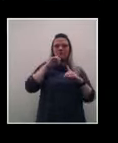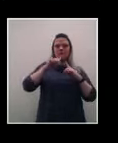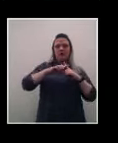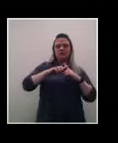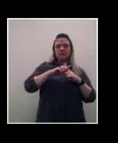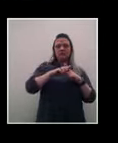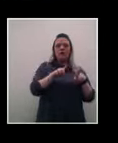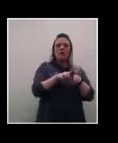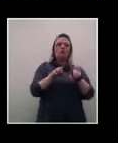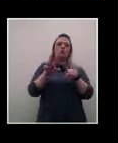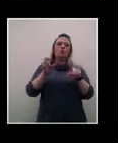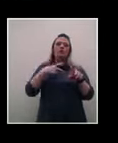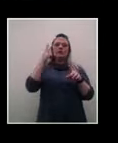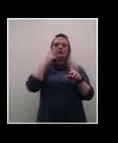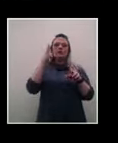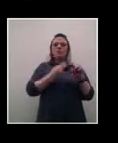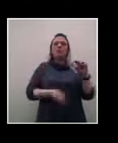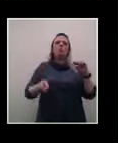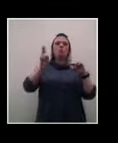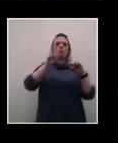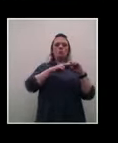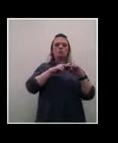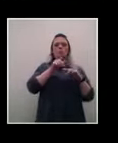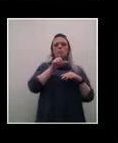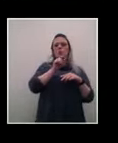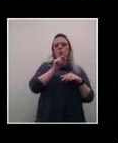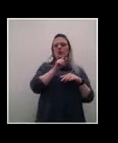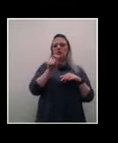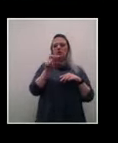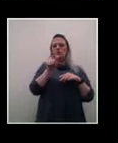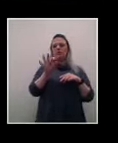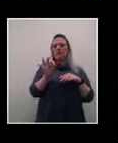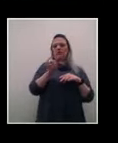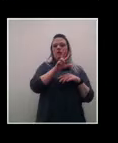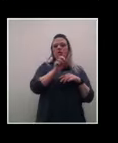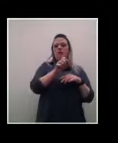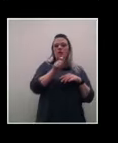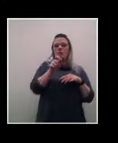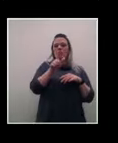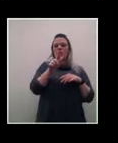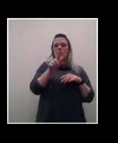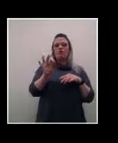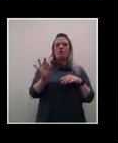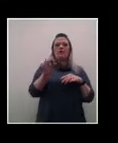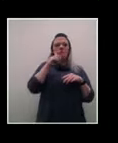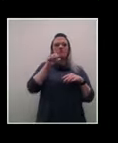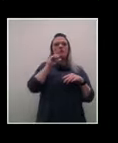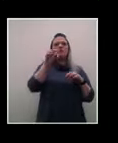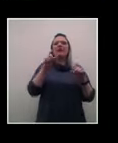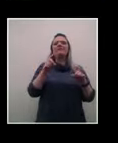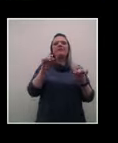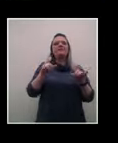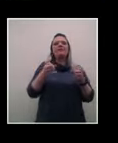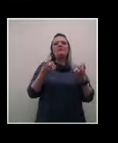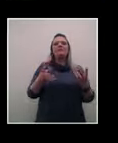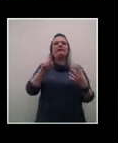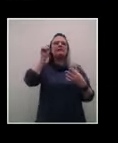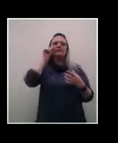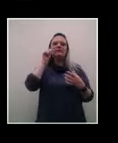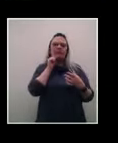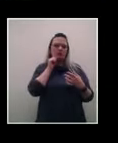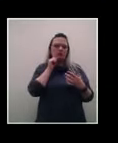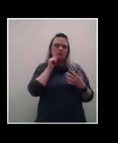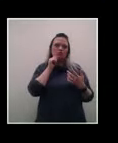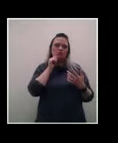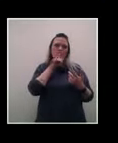well as you see big jumps in the 20 to 29 and 30 to 39 over the younger, because we haven't tested that many teenagers,